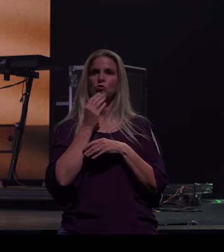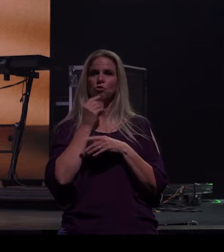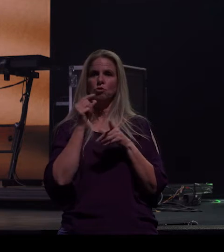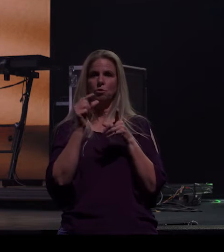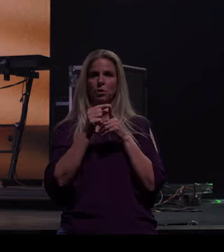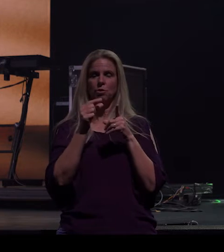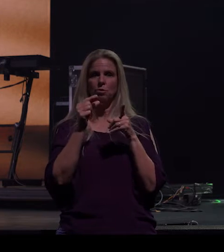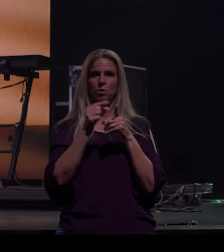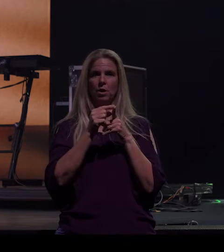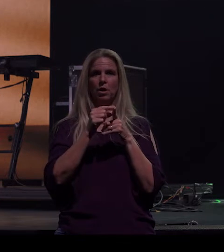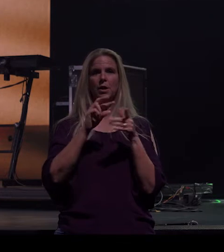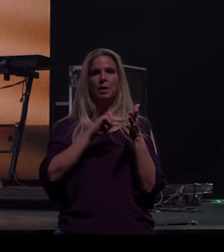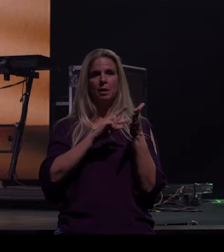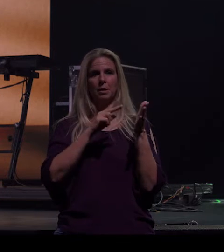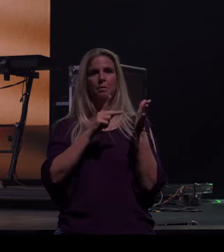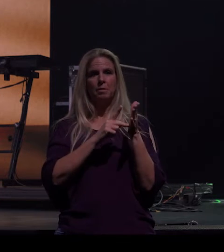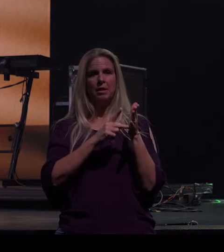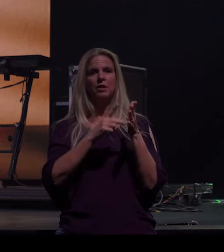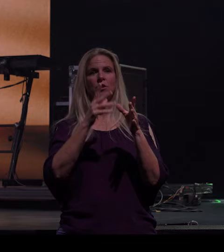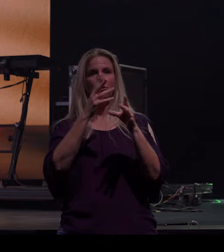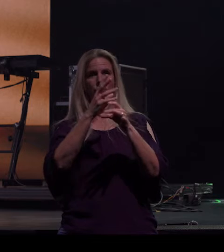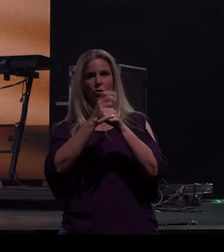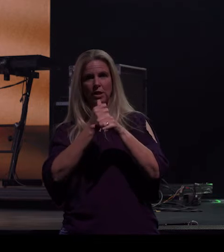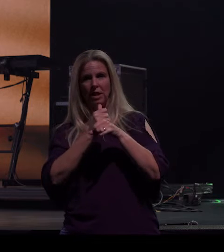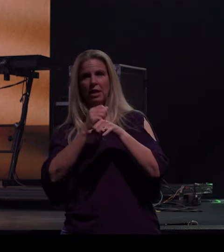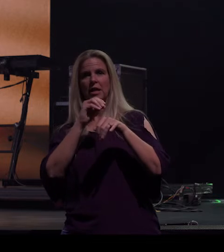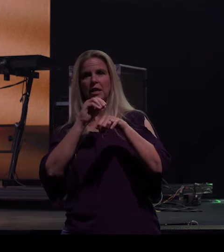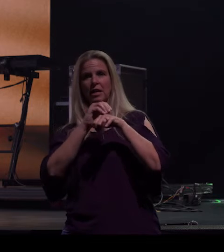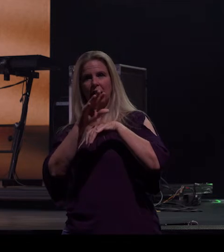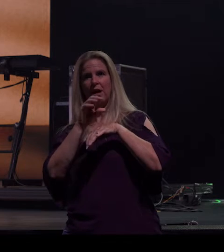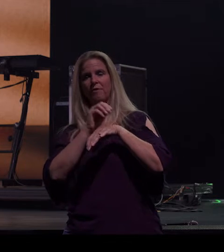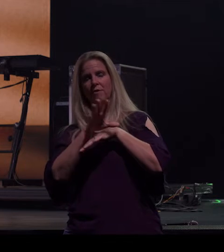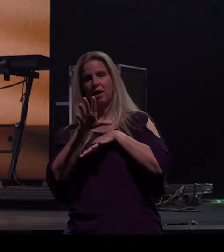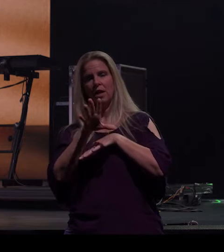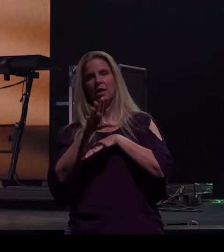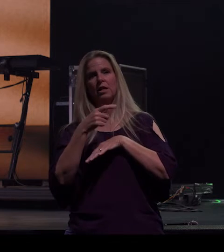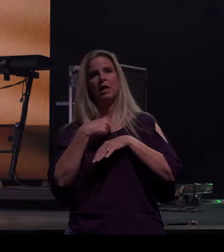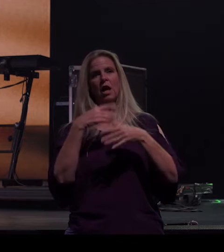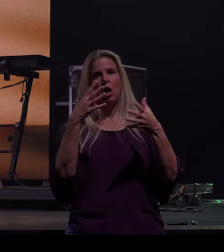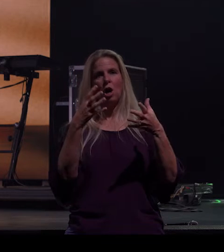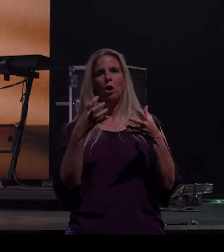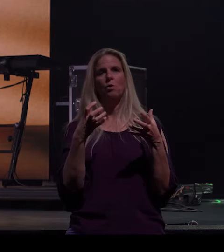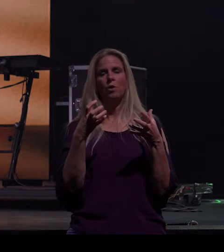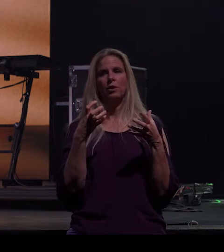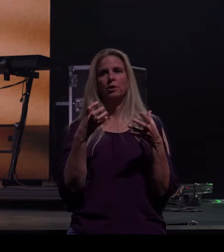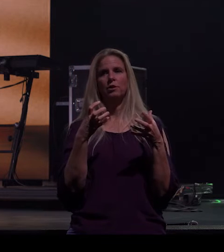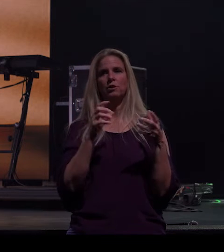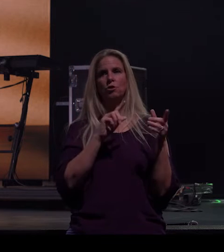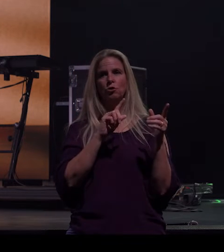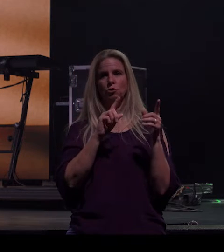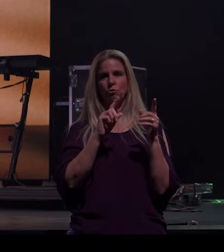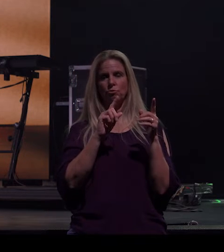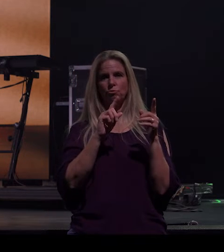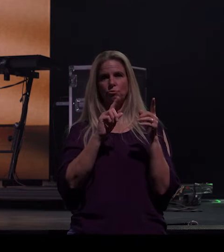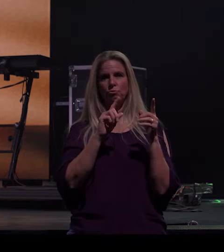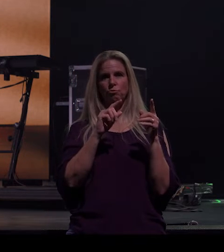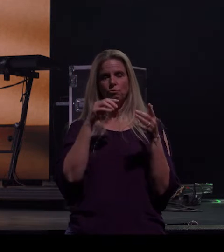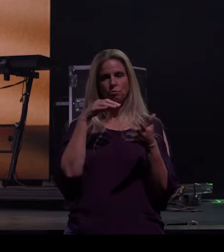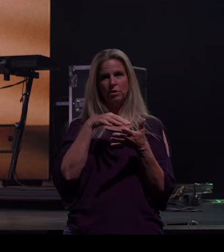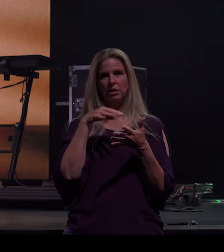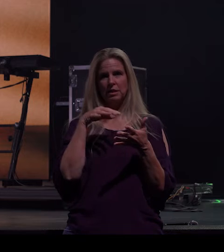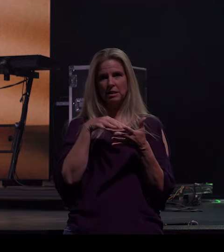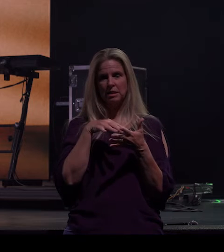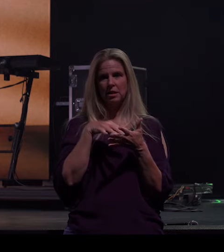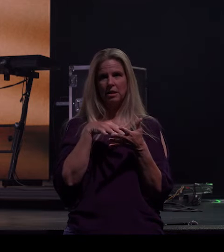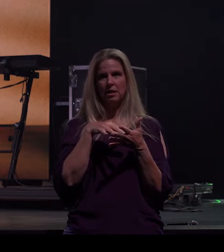to consult or get advice. And what I want to do today is I want to take you to the first time in Scripture that Hebrew word is used. It's